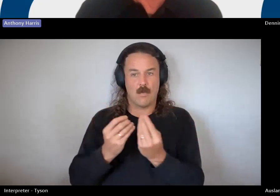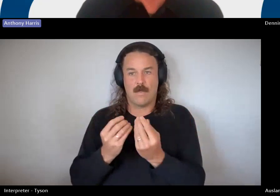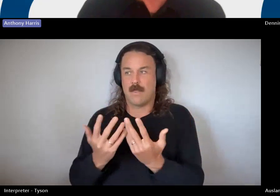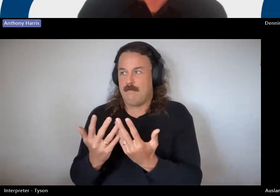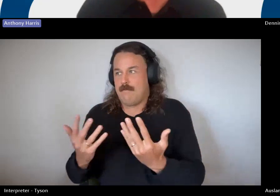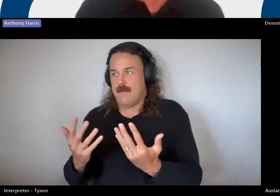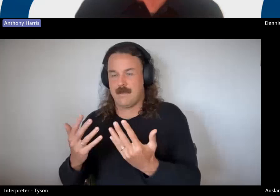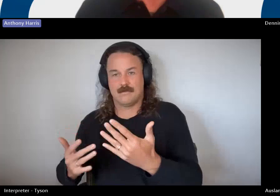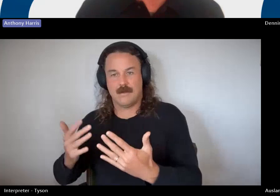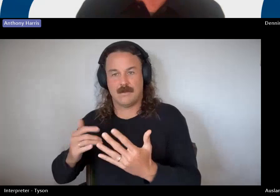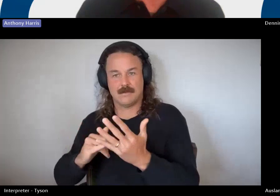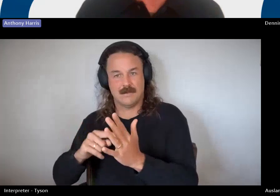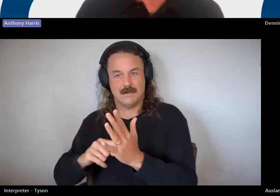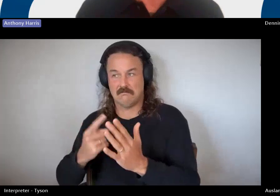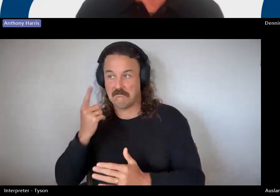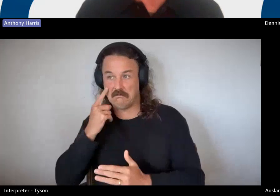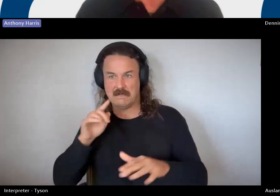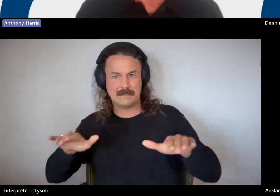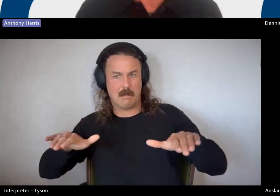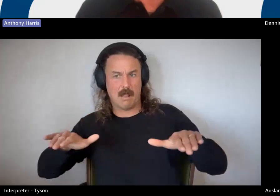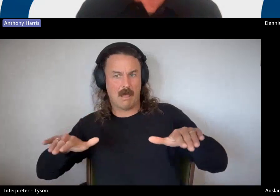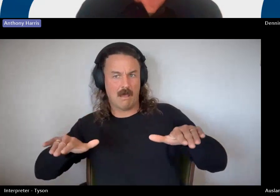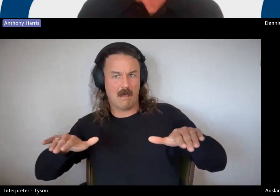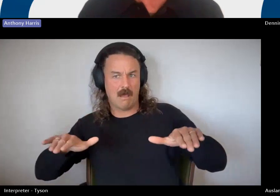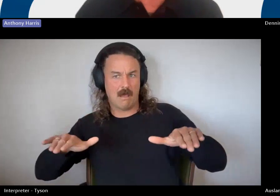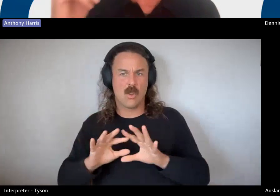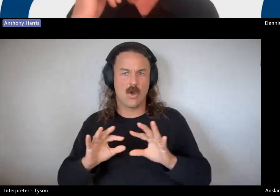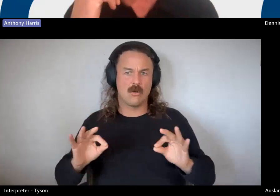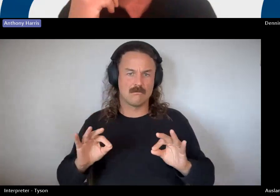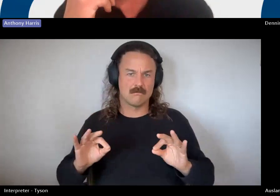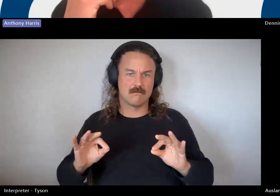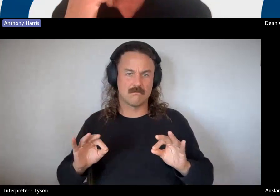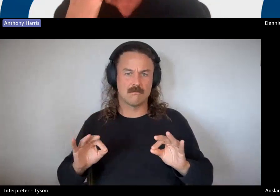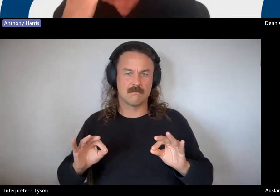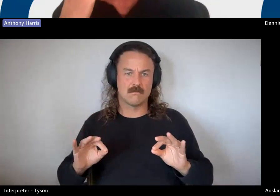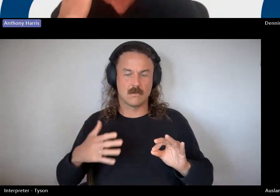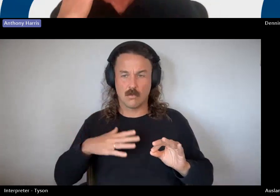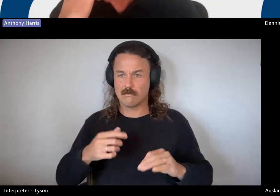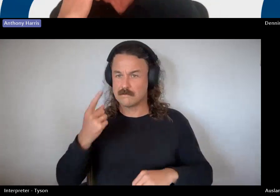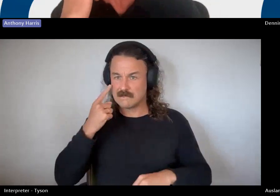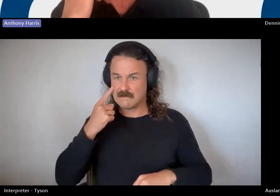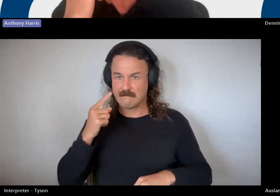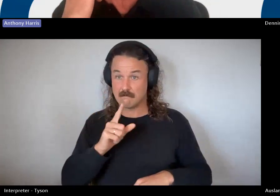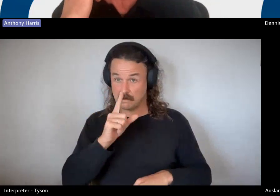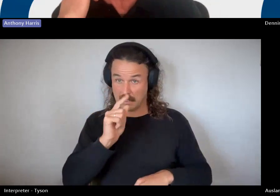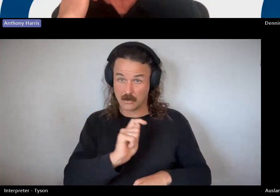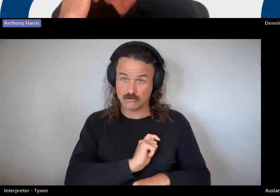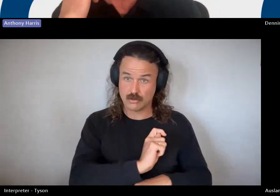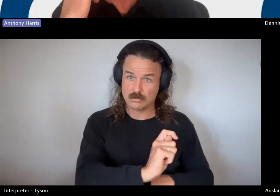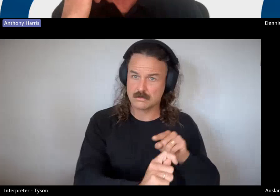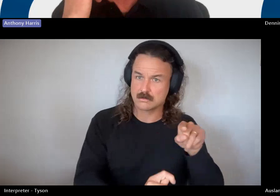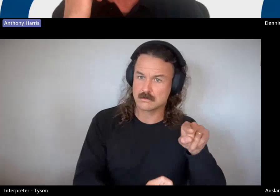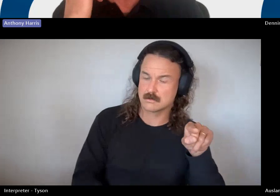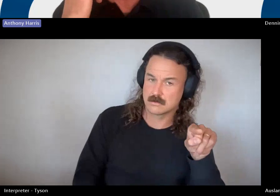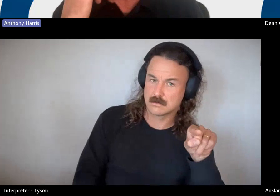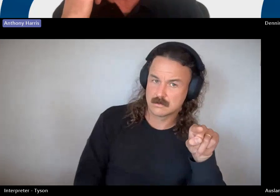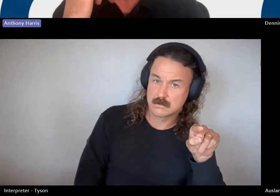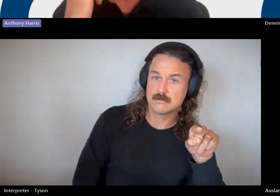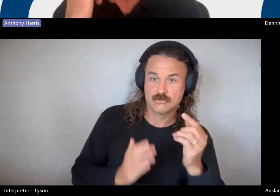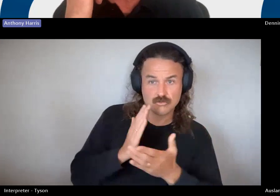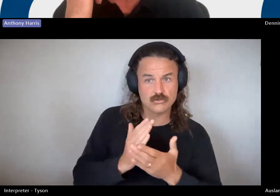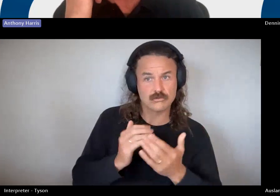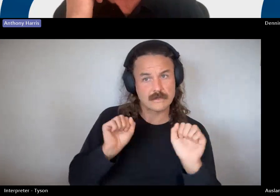that produces outcomes that reflect people's changes in their disability.